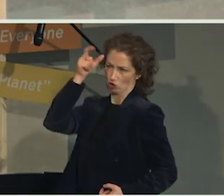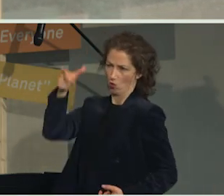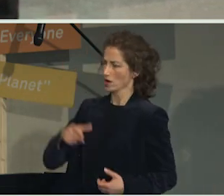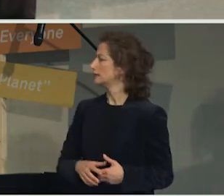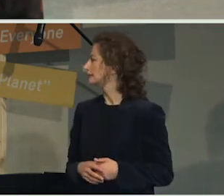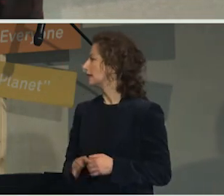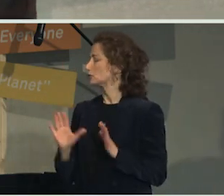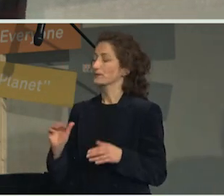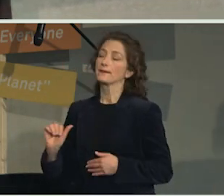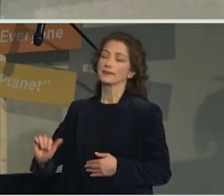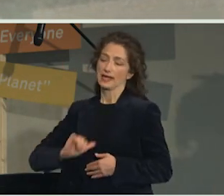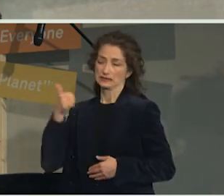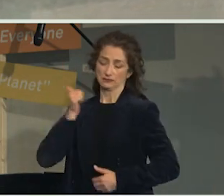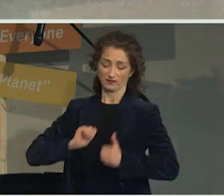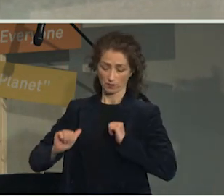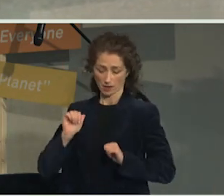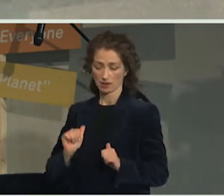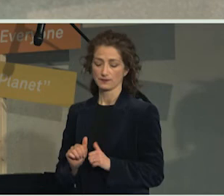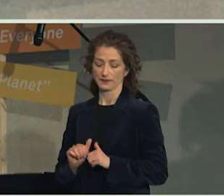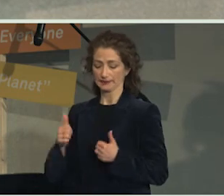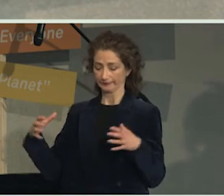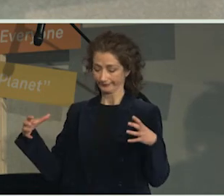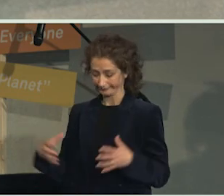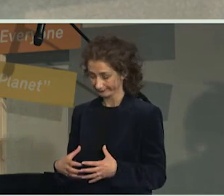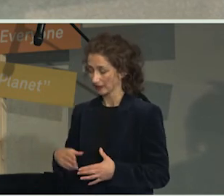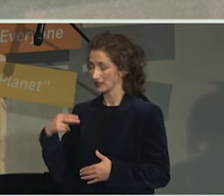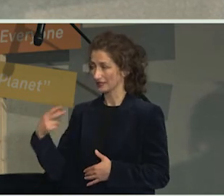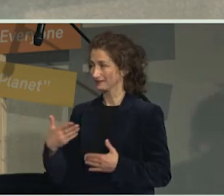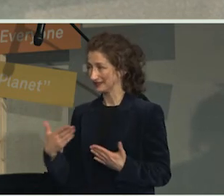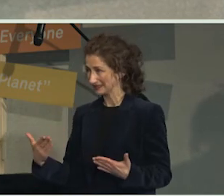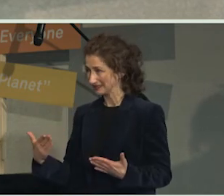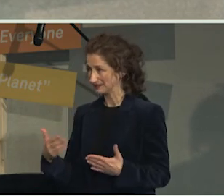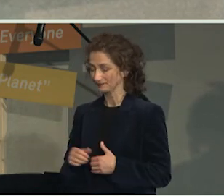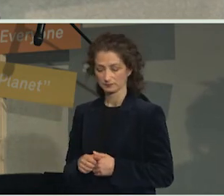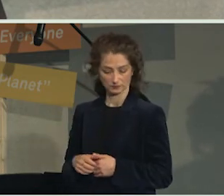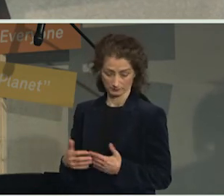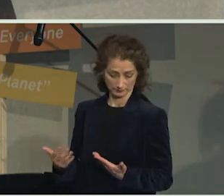the first performer and like collective. His name is Ed Greva.